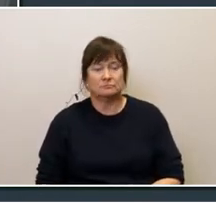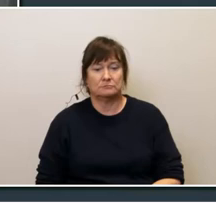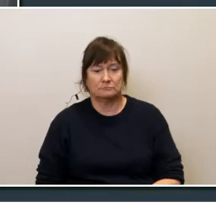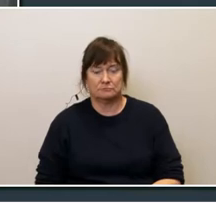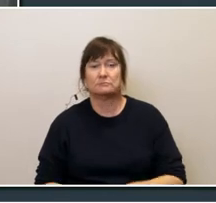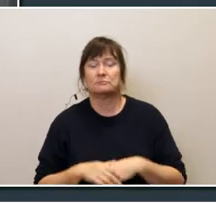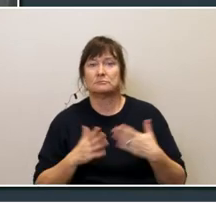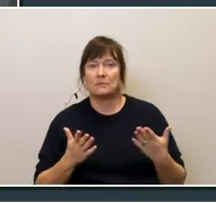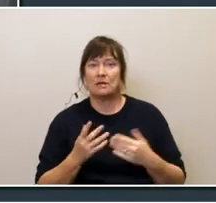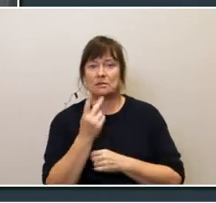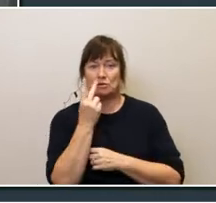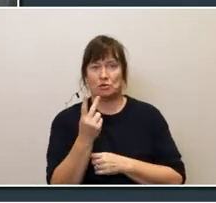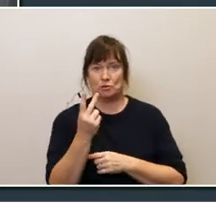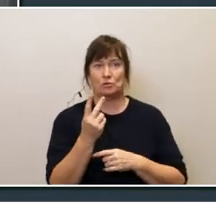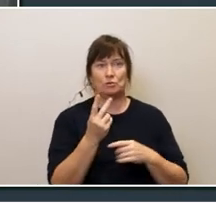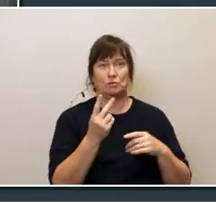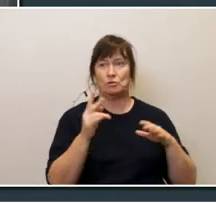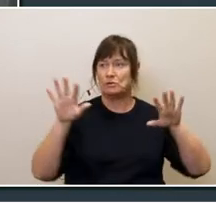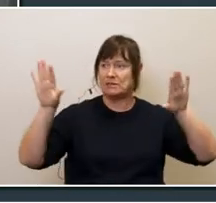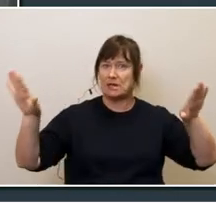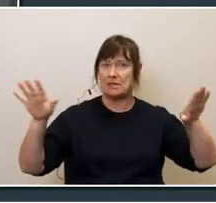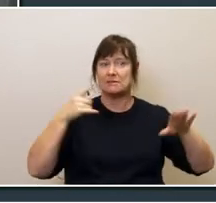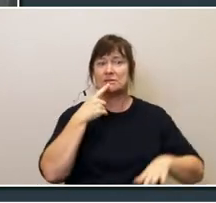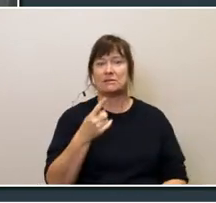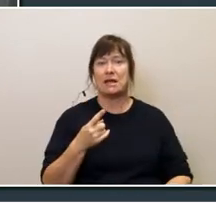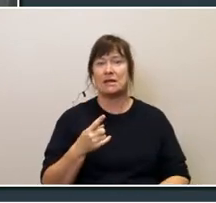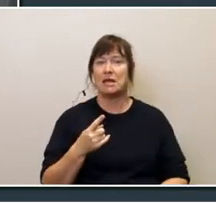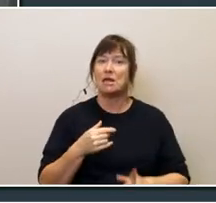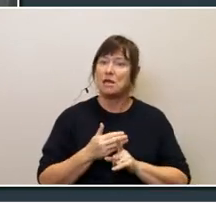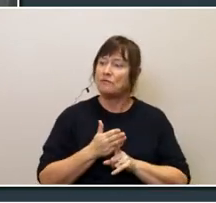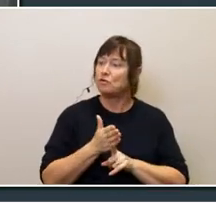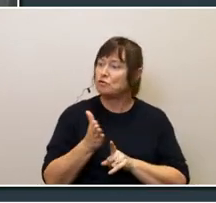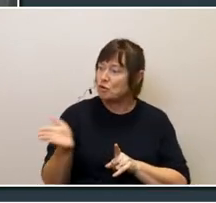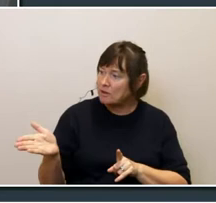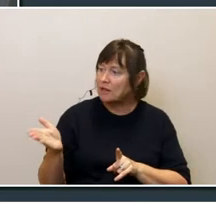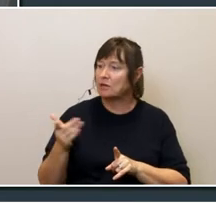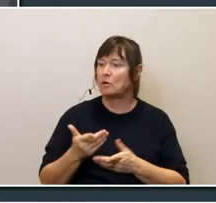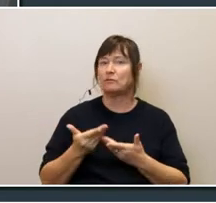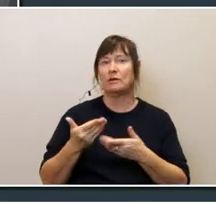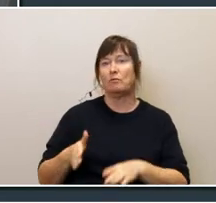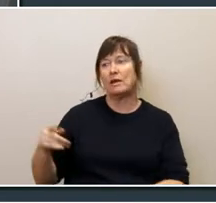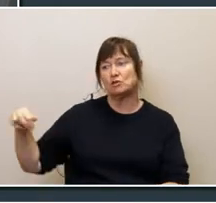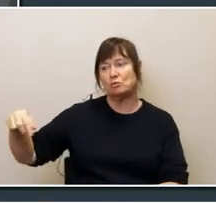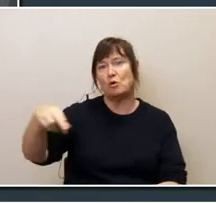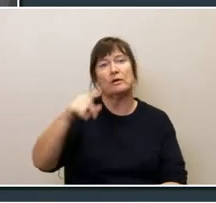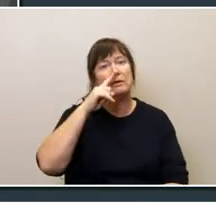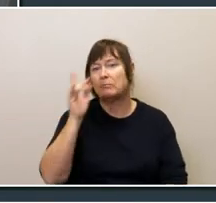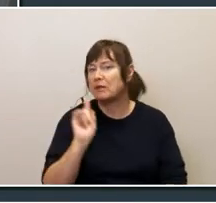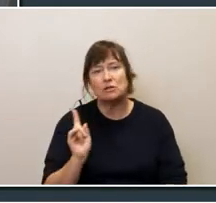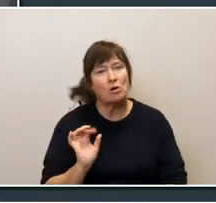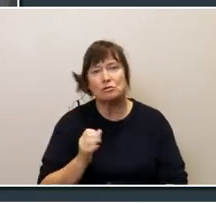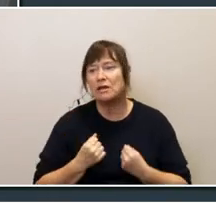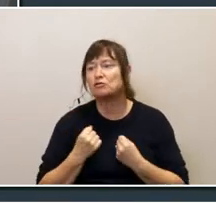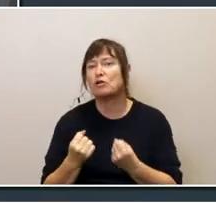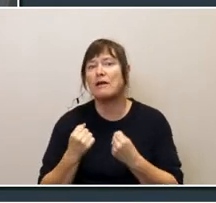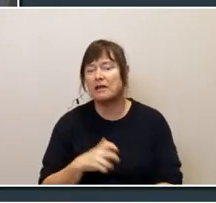Even though there are two signs that ask turning traffic to give way to walkers on the crossing, they often don't do this and